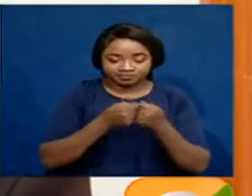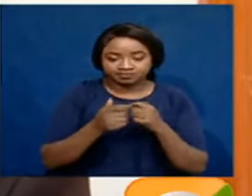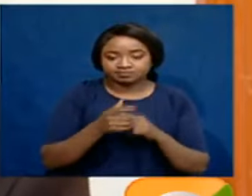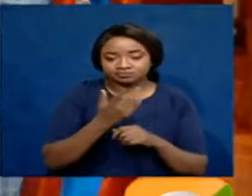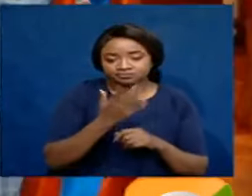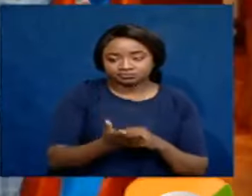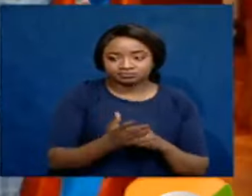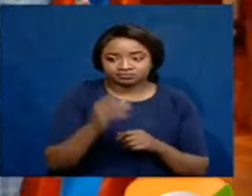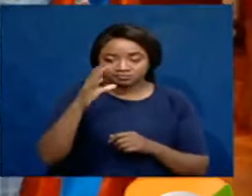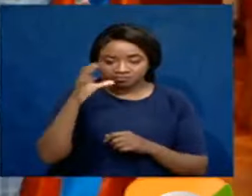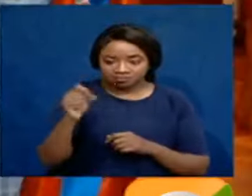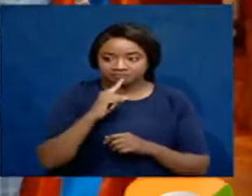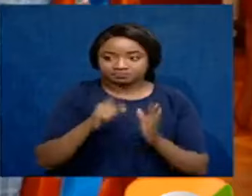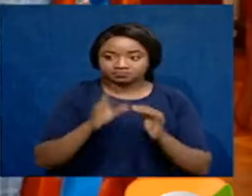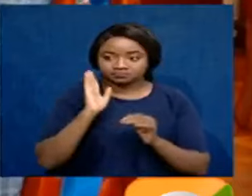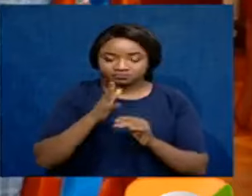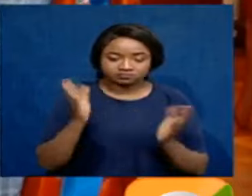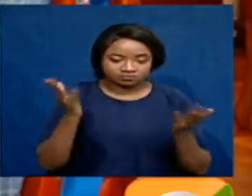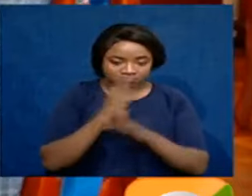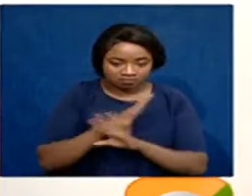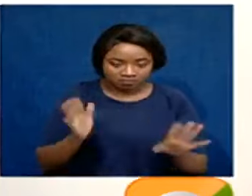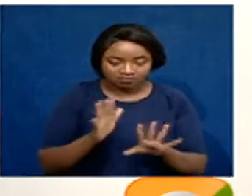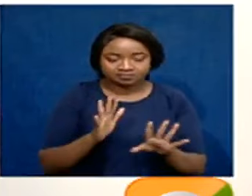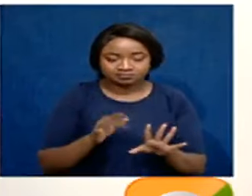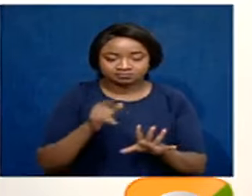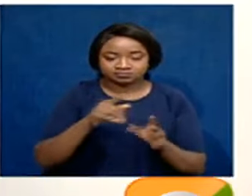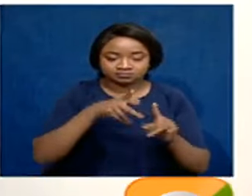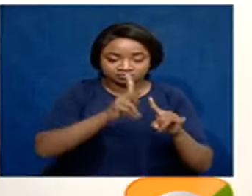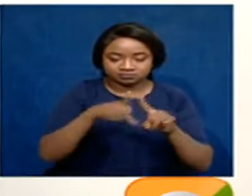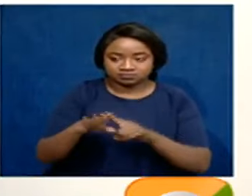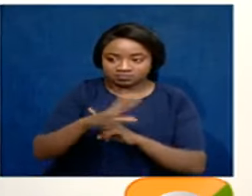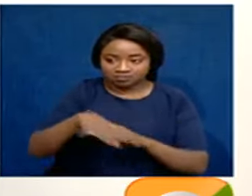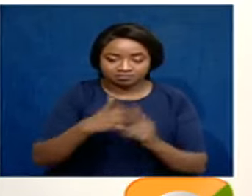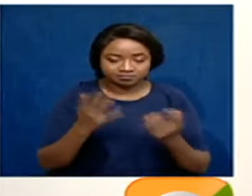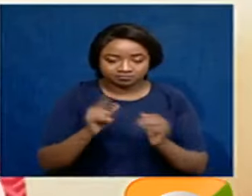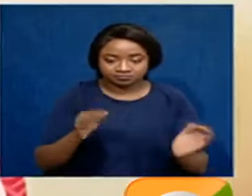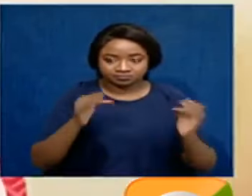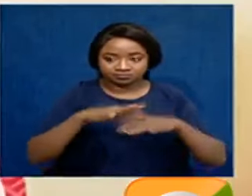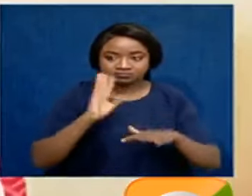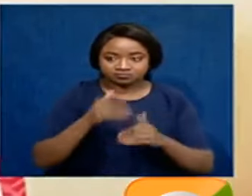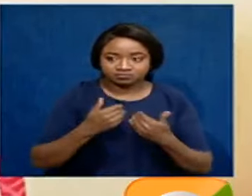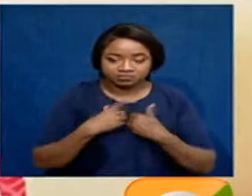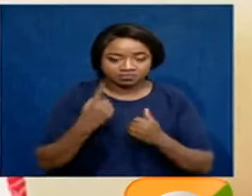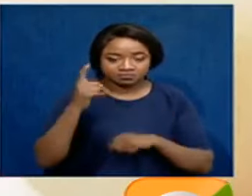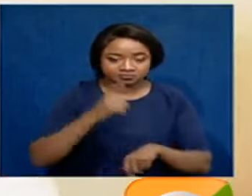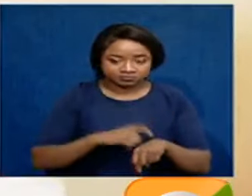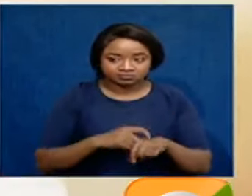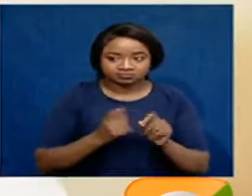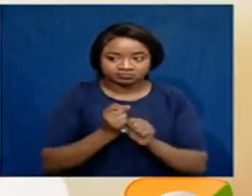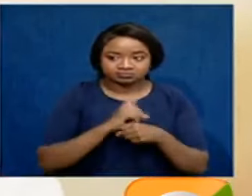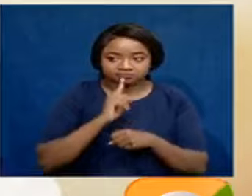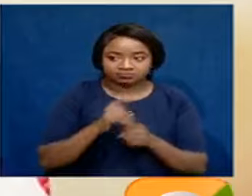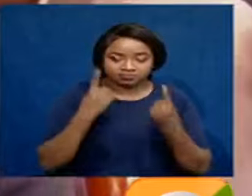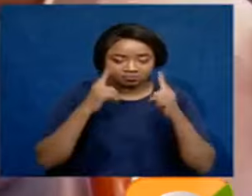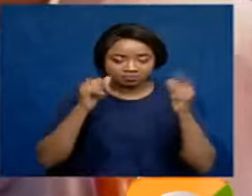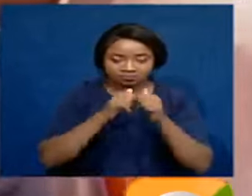Murkomen promised to complete the refurbishment of the facilities that will be used to stage the event in good time to ensure its success.